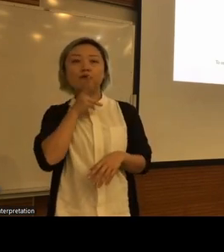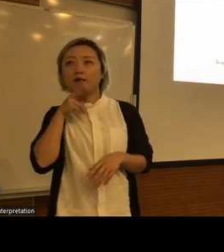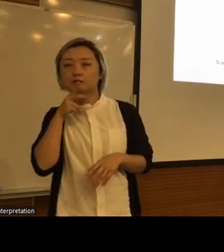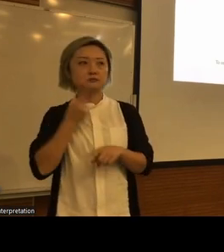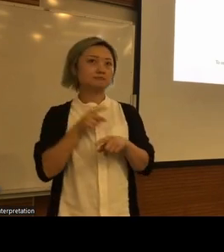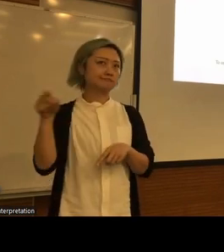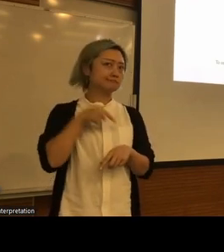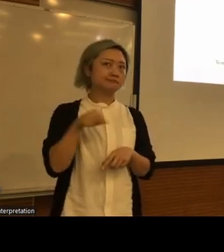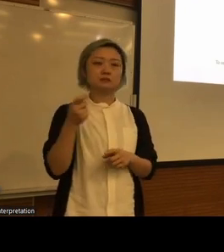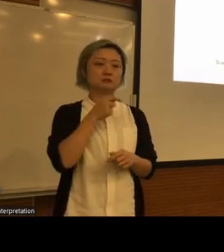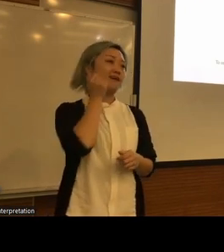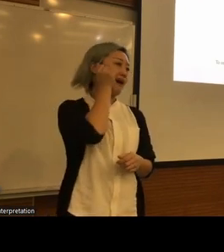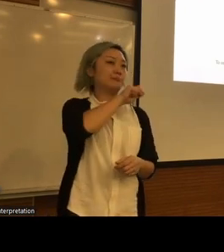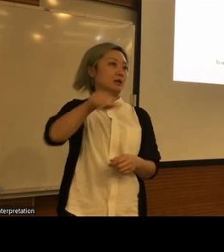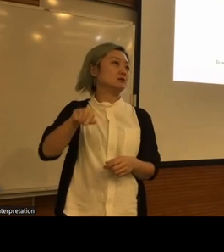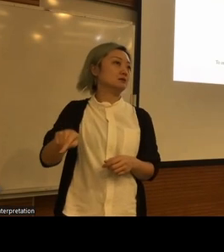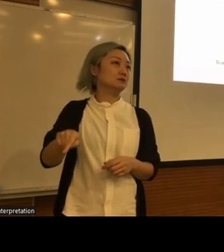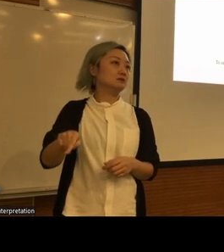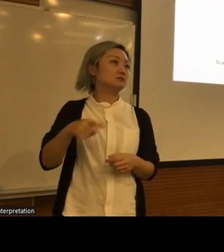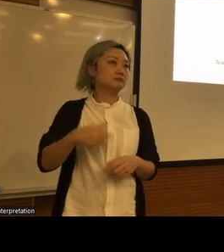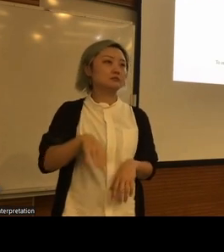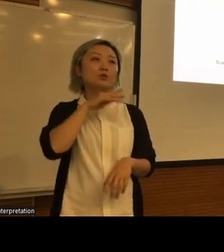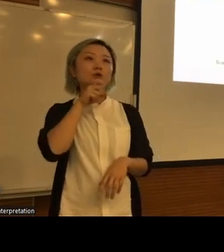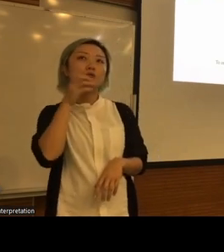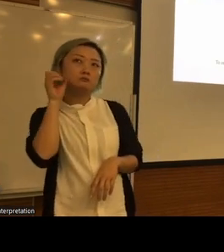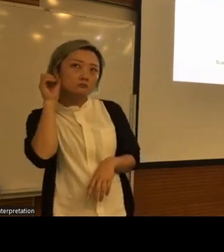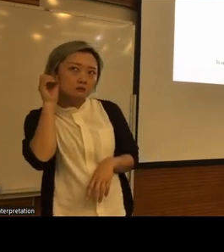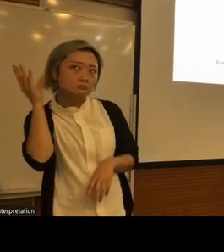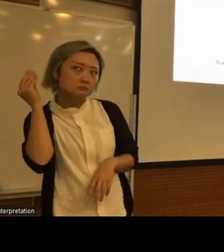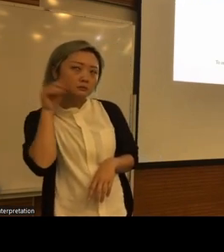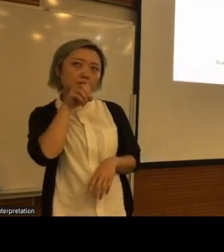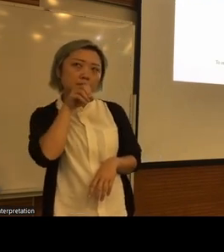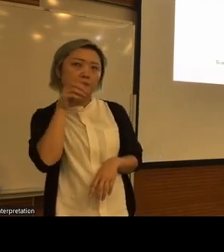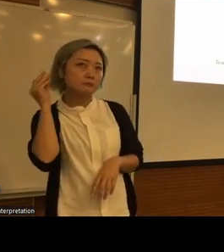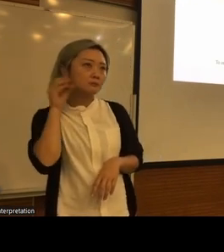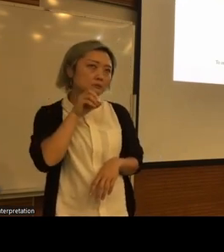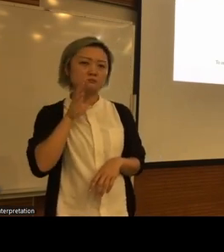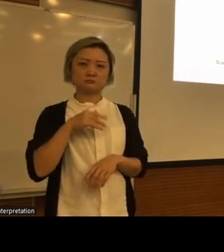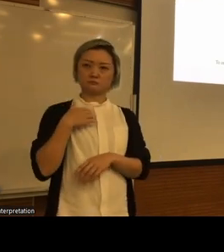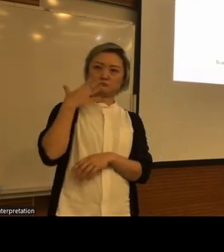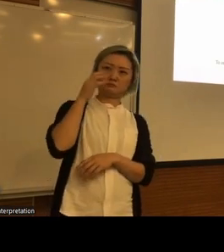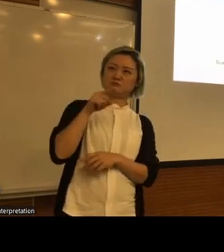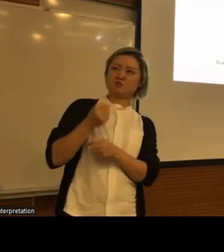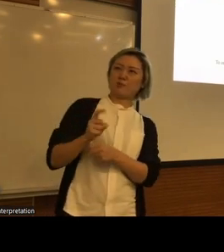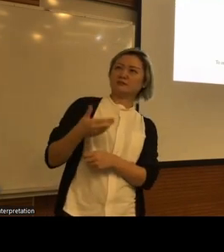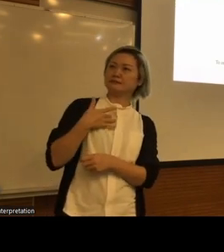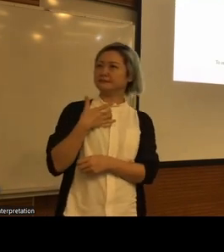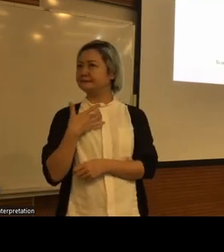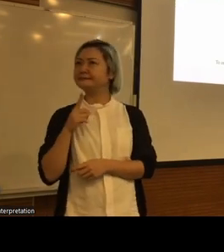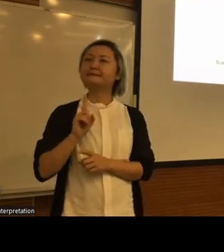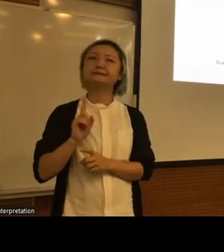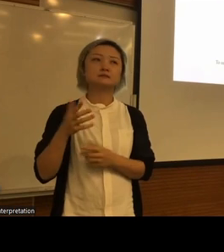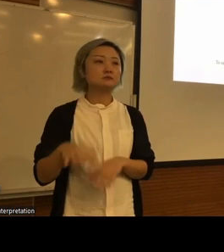difficult. But when they listen to spoken language conference interpreters, they wonder, how do they do it? In